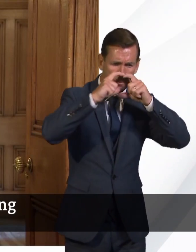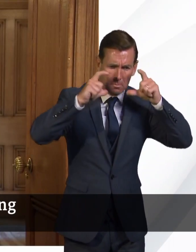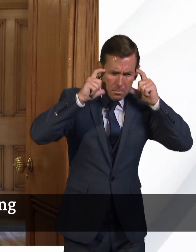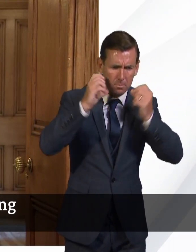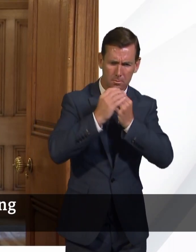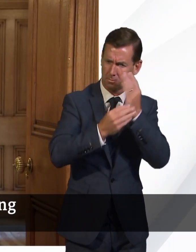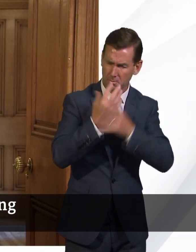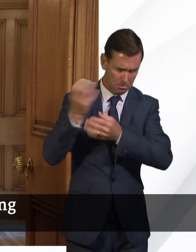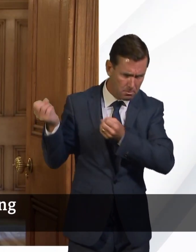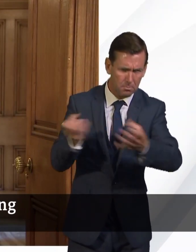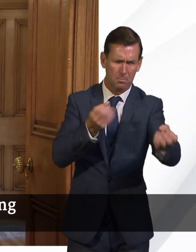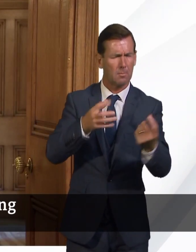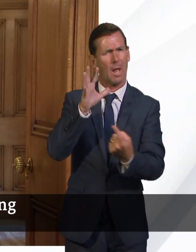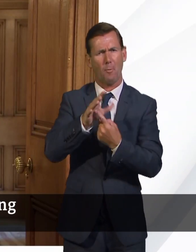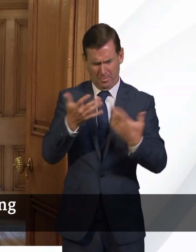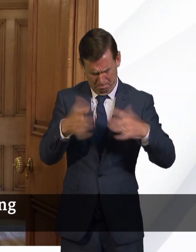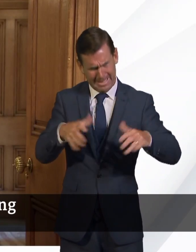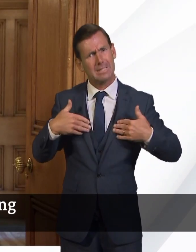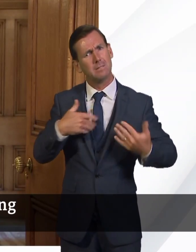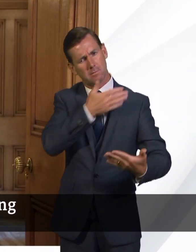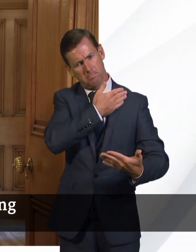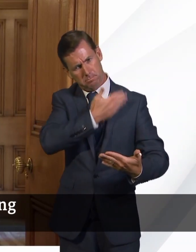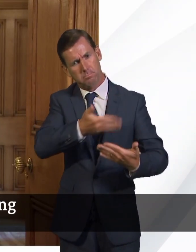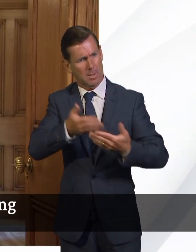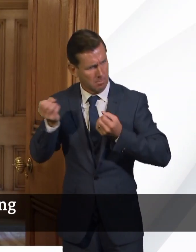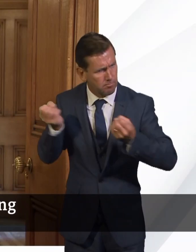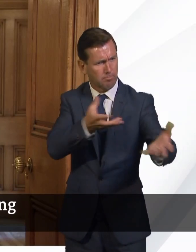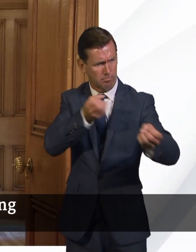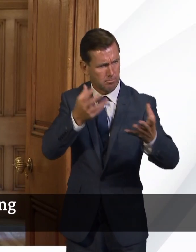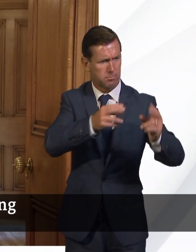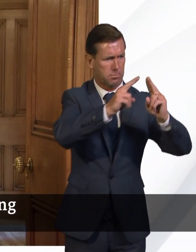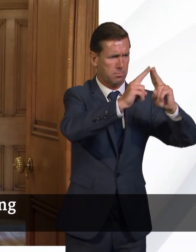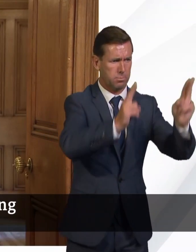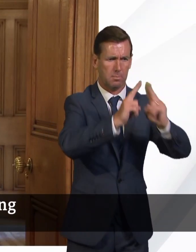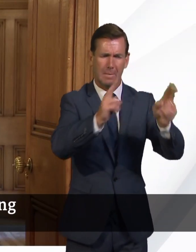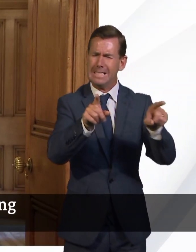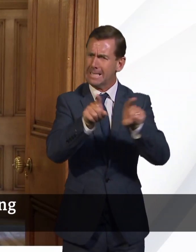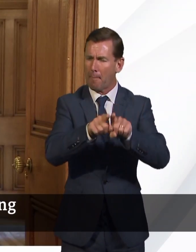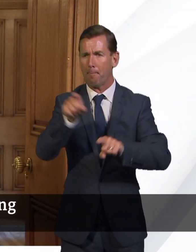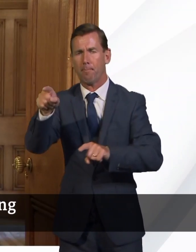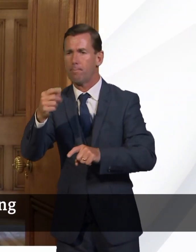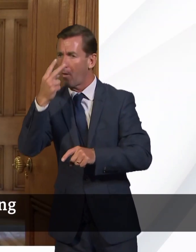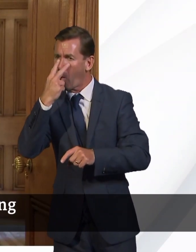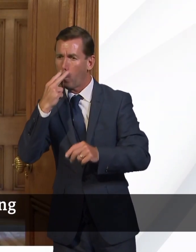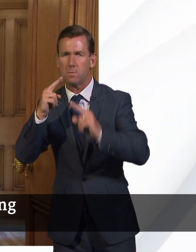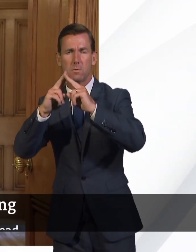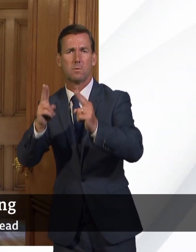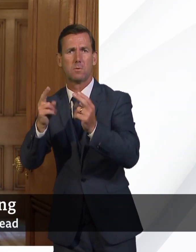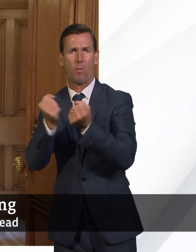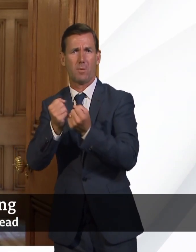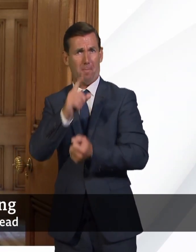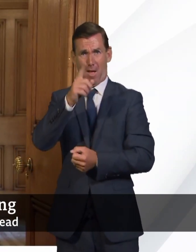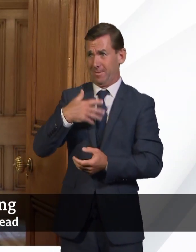do that, and we have done that through this crisis too, but we've got to make sure also that we follow the